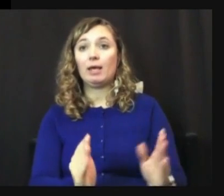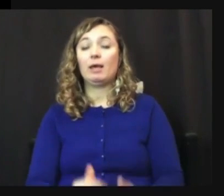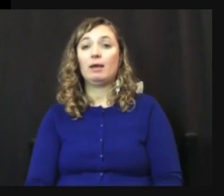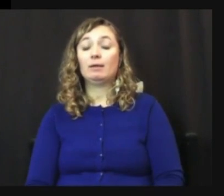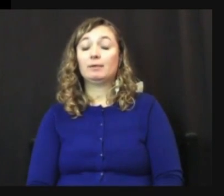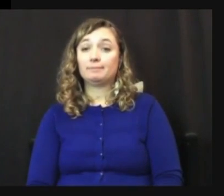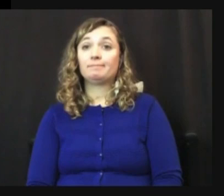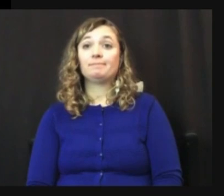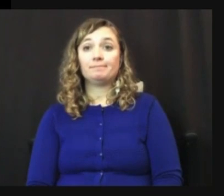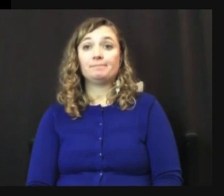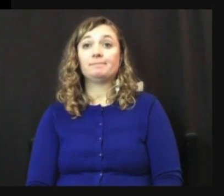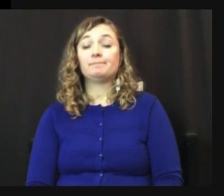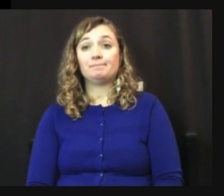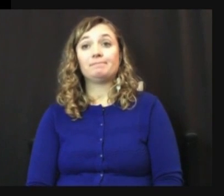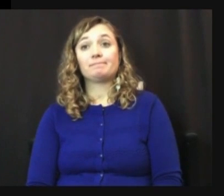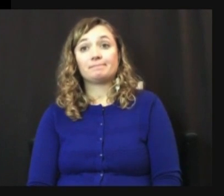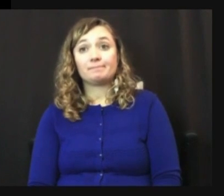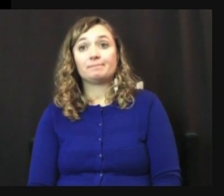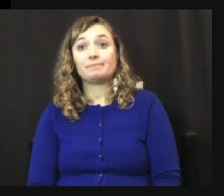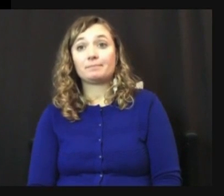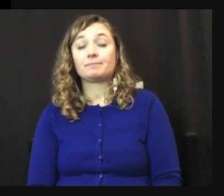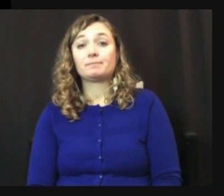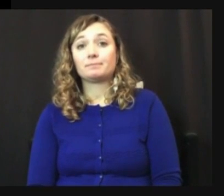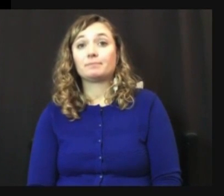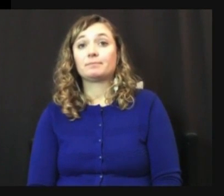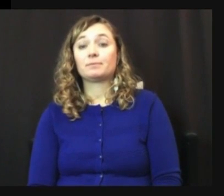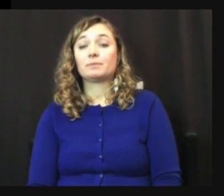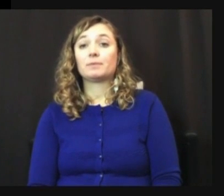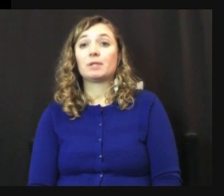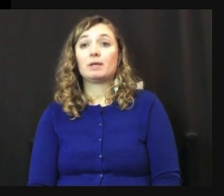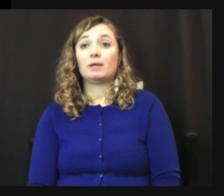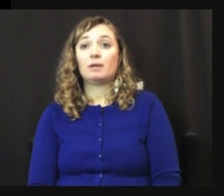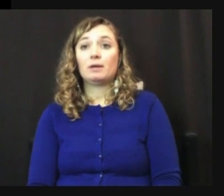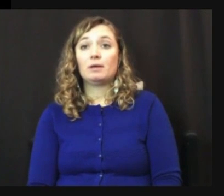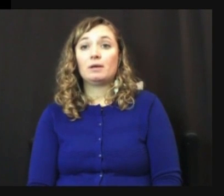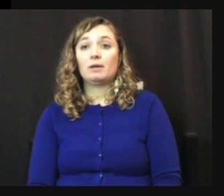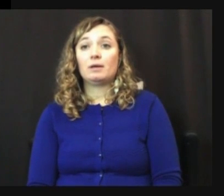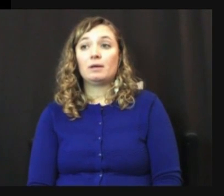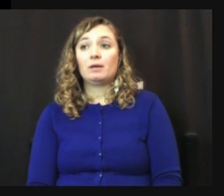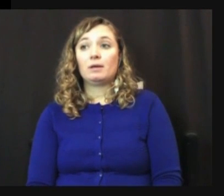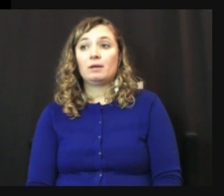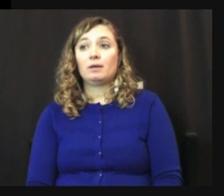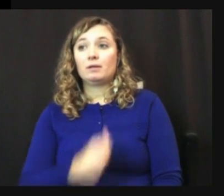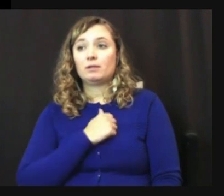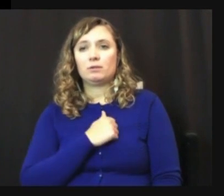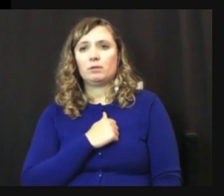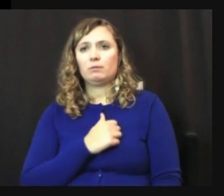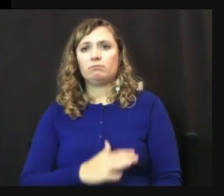then, sorry,